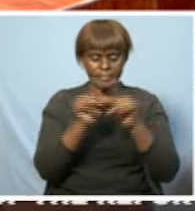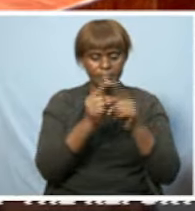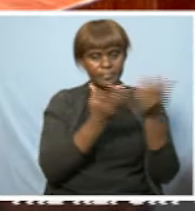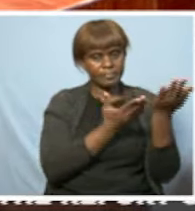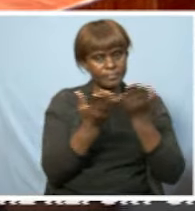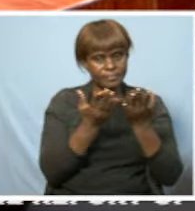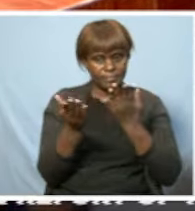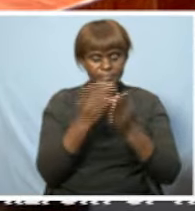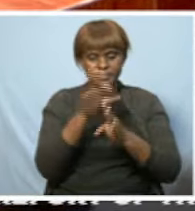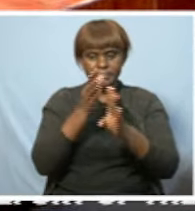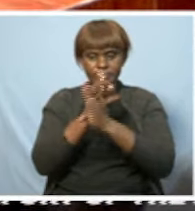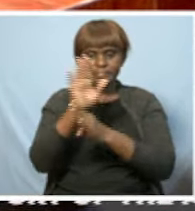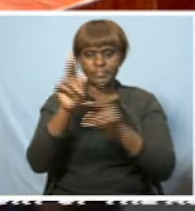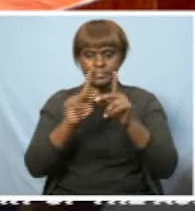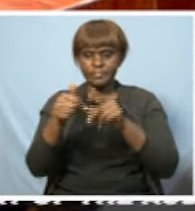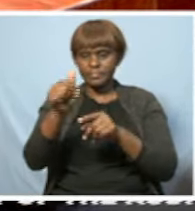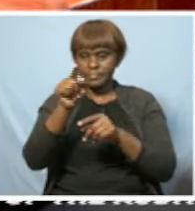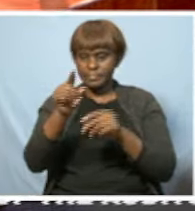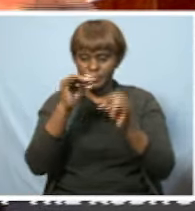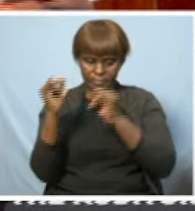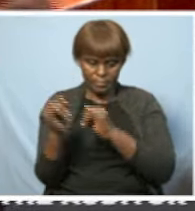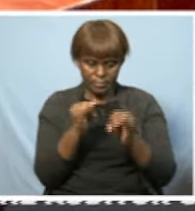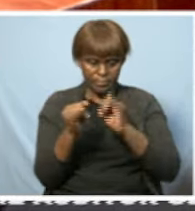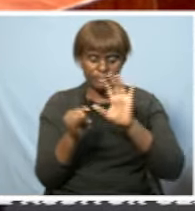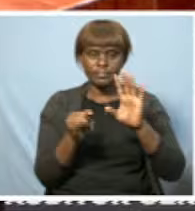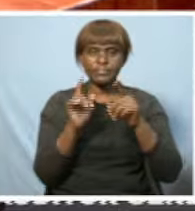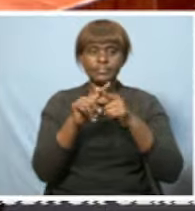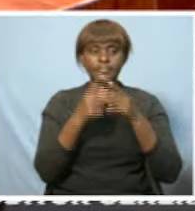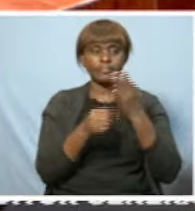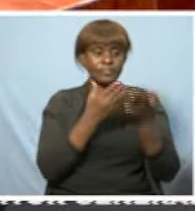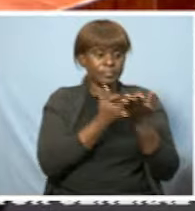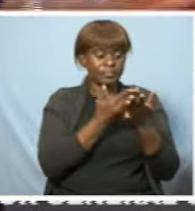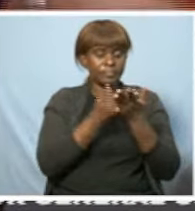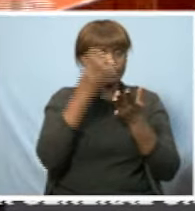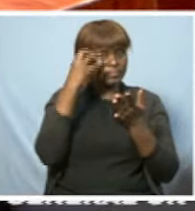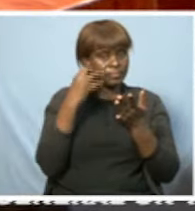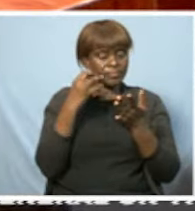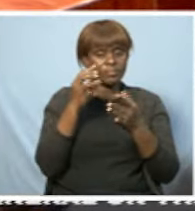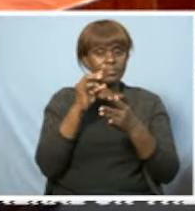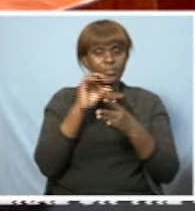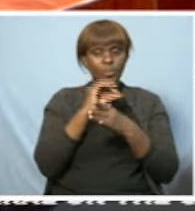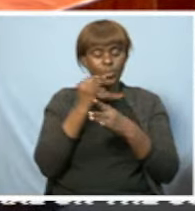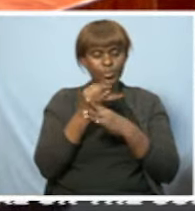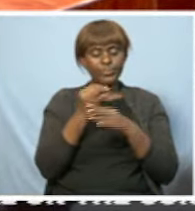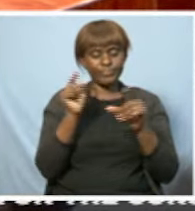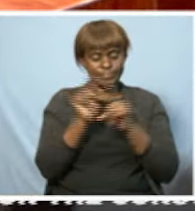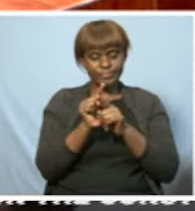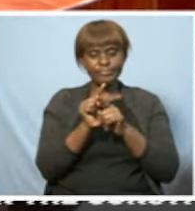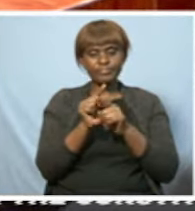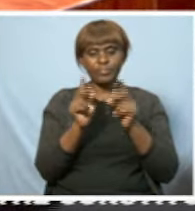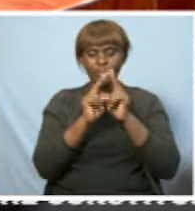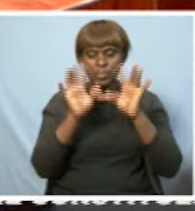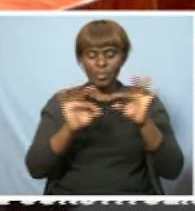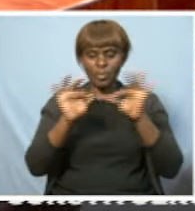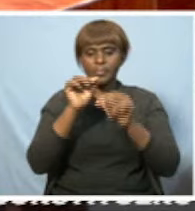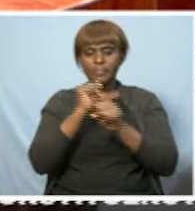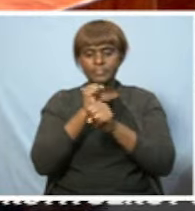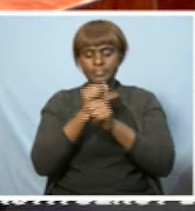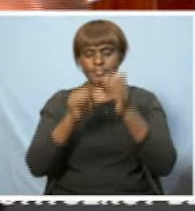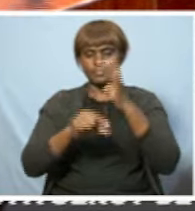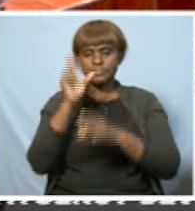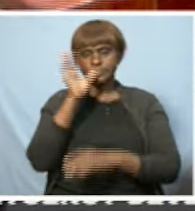are to the people. You are there to implement. But these offices, all of them play a critical role. So you find